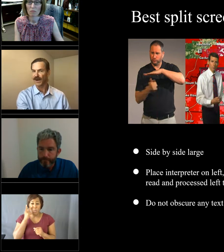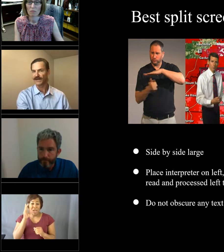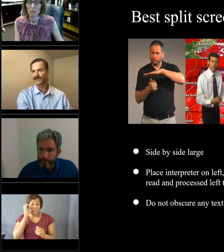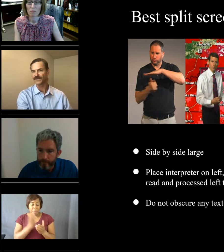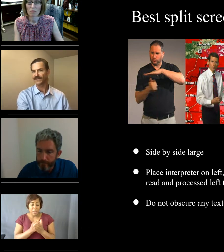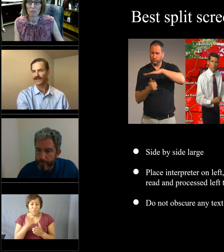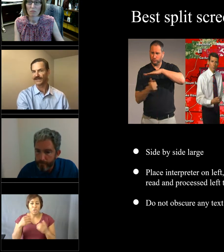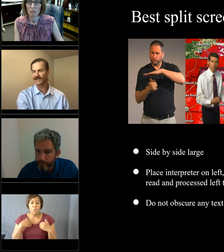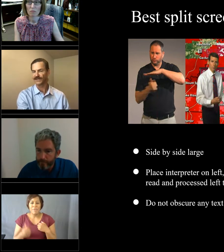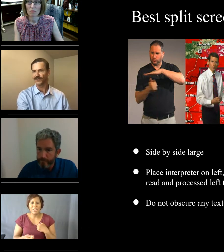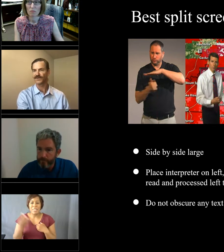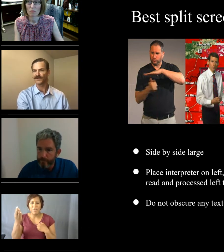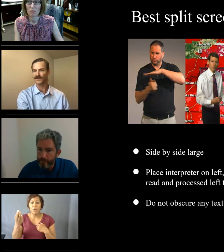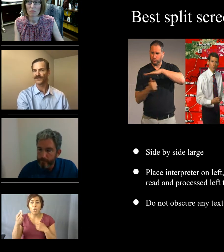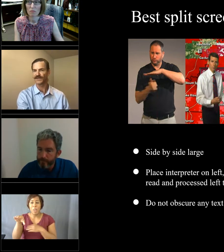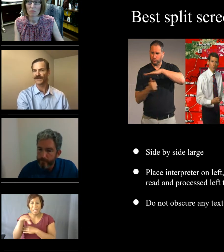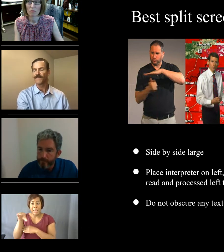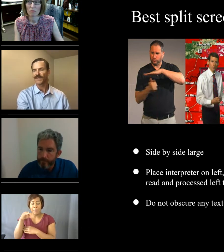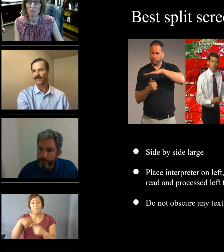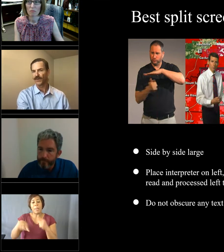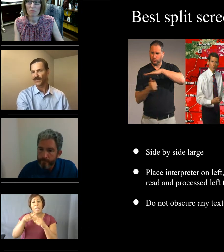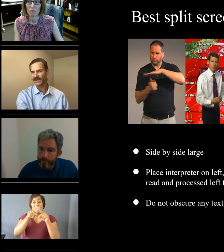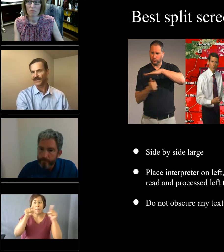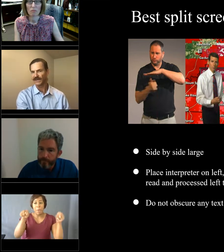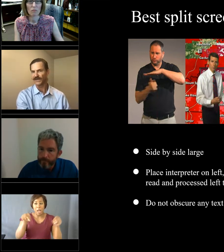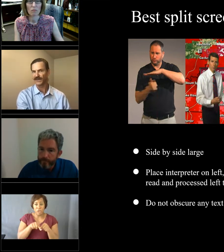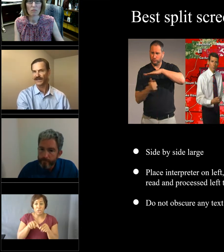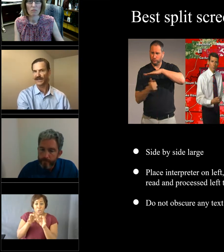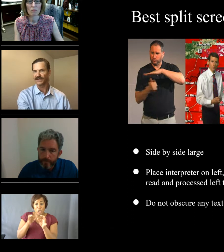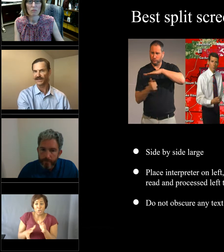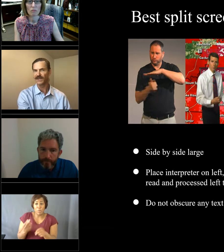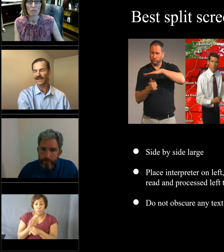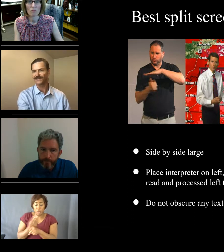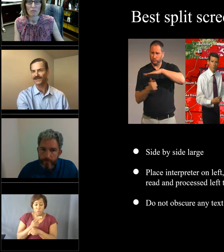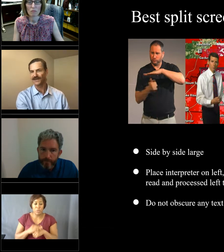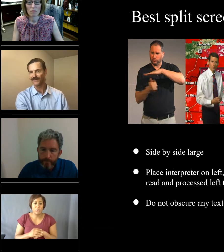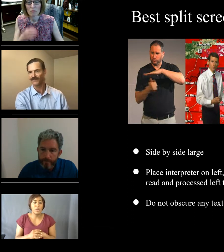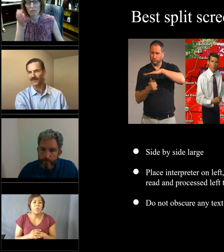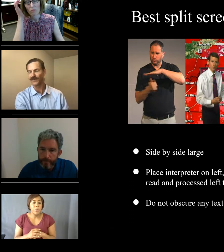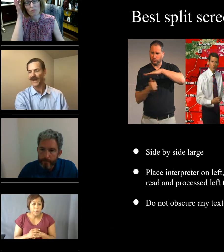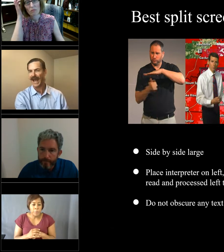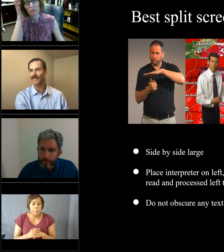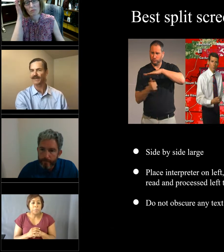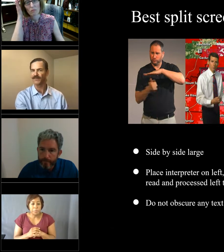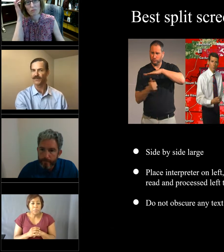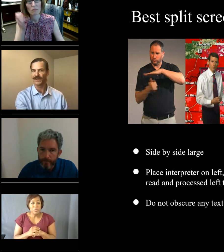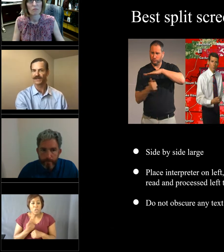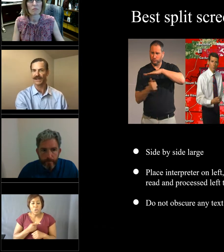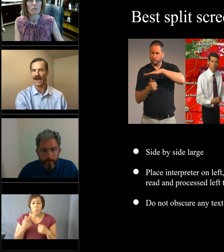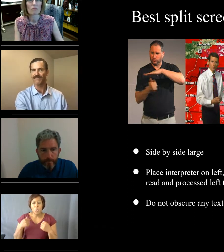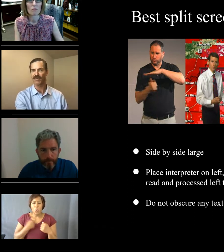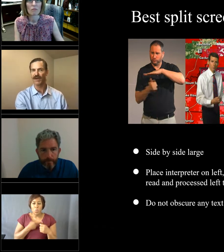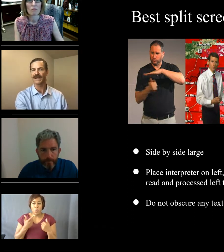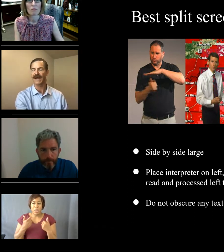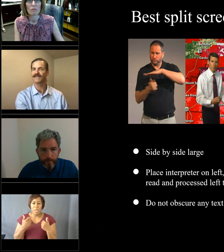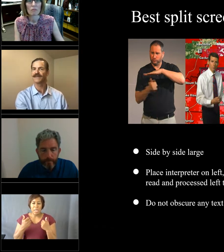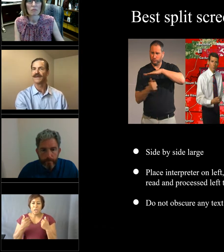multiple monitors that these interpreters are using. And what we did here is we did a simulation of what would happen if we wanted to